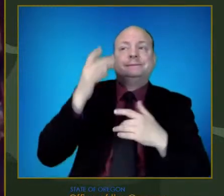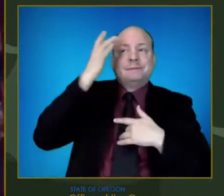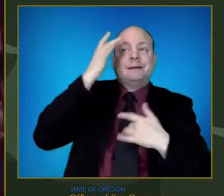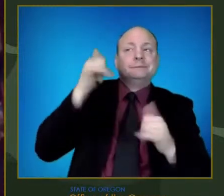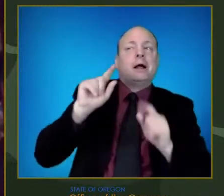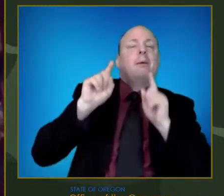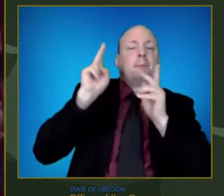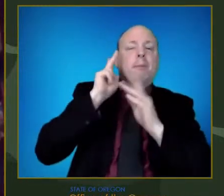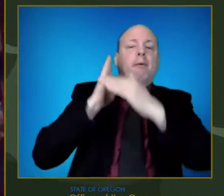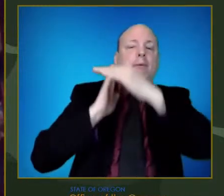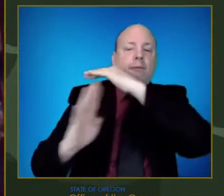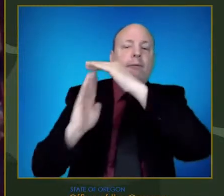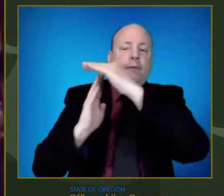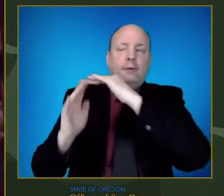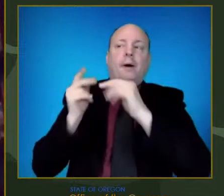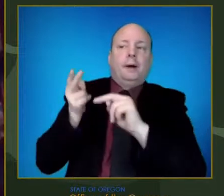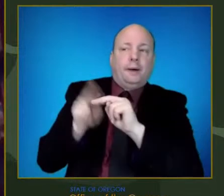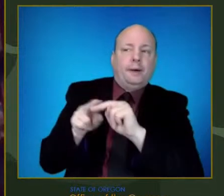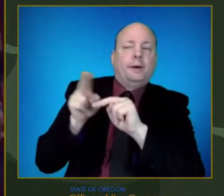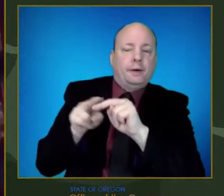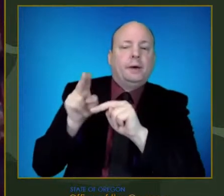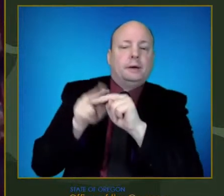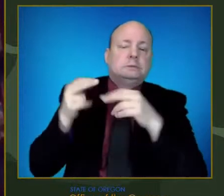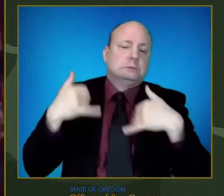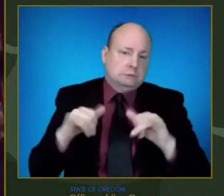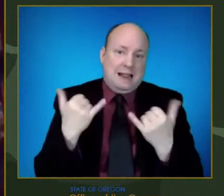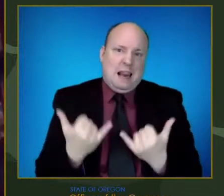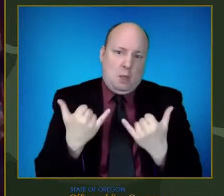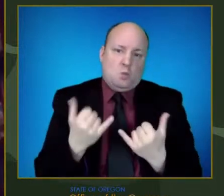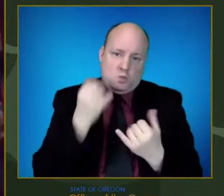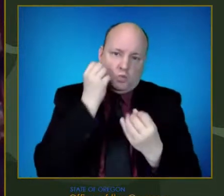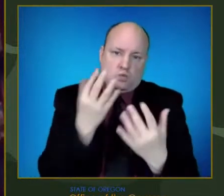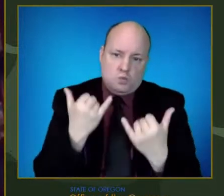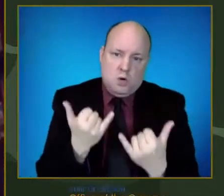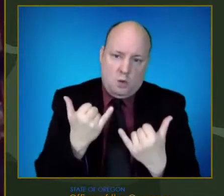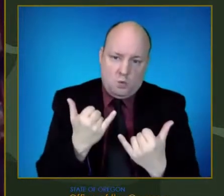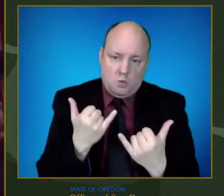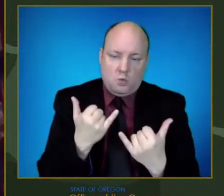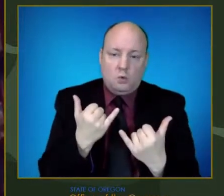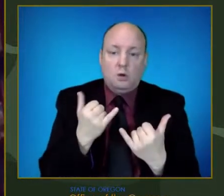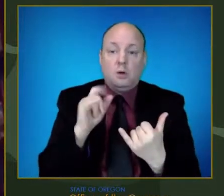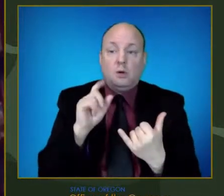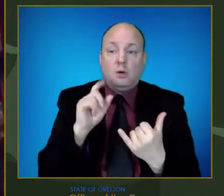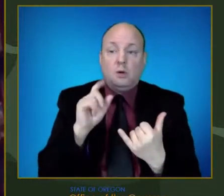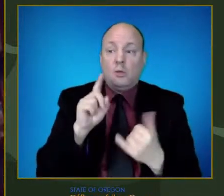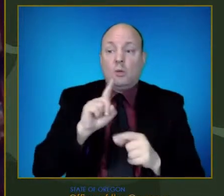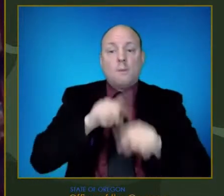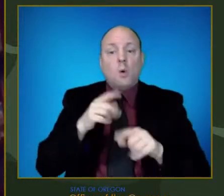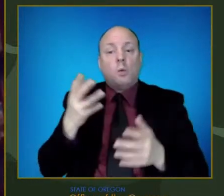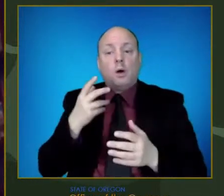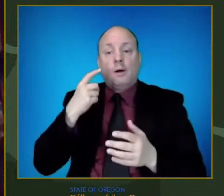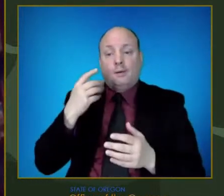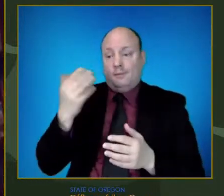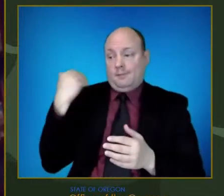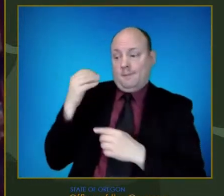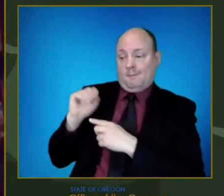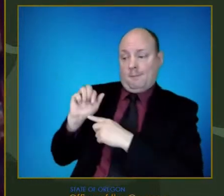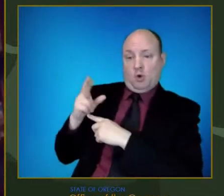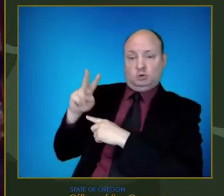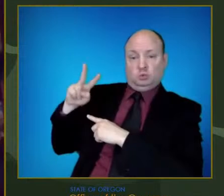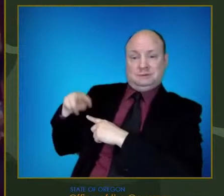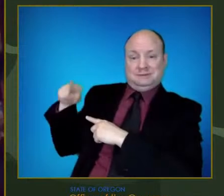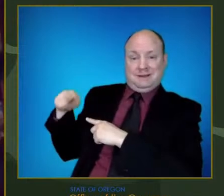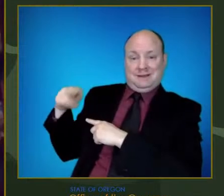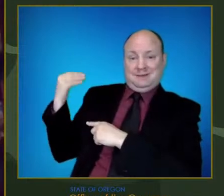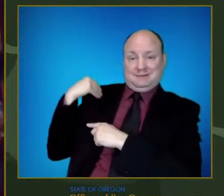week. According to the most recent report covering the week of March 22nd through March 28th, OHA reported